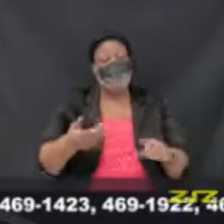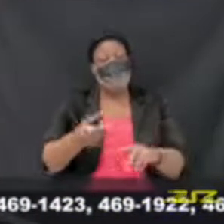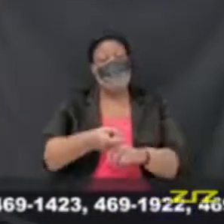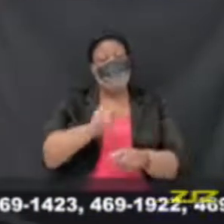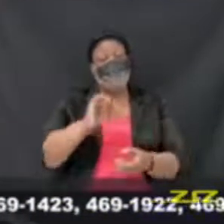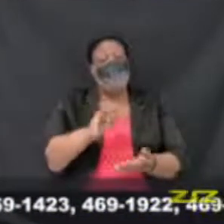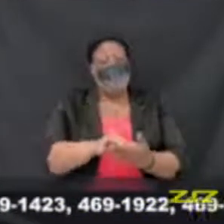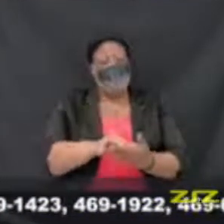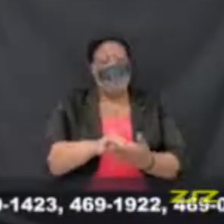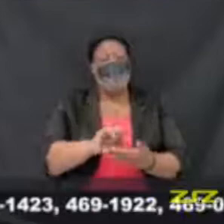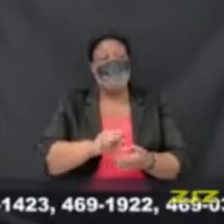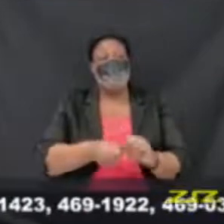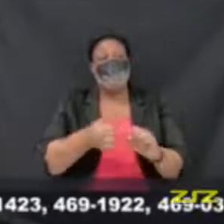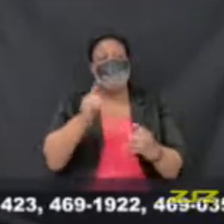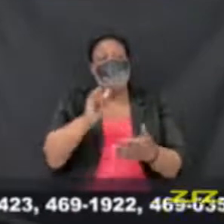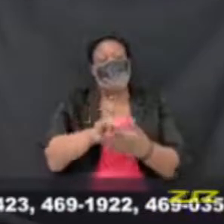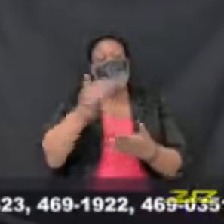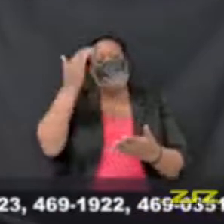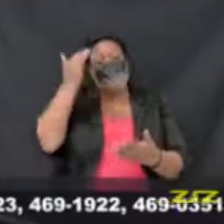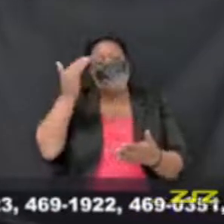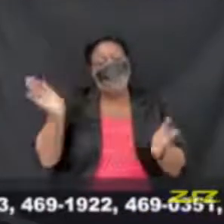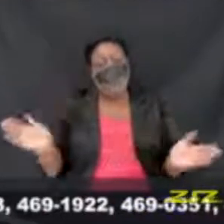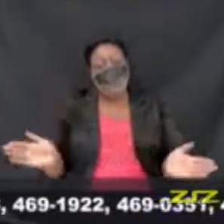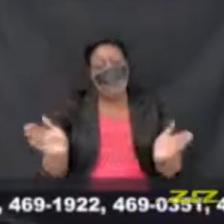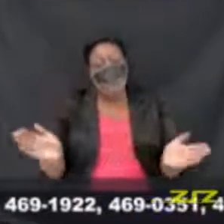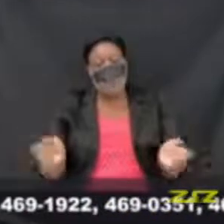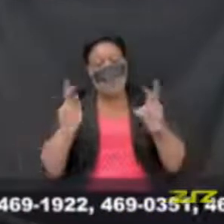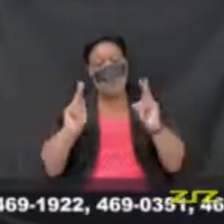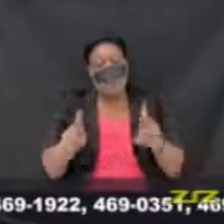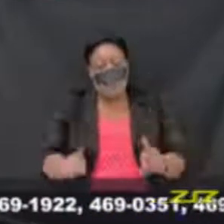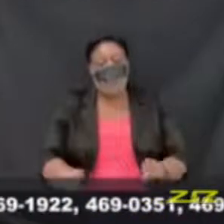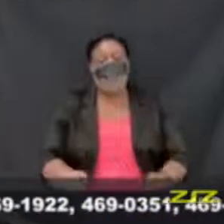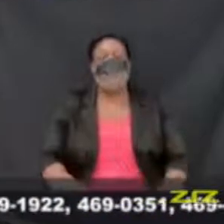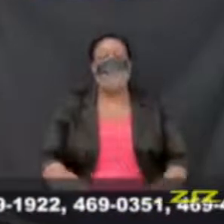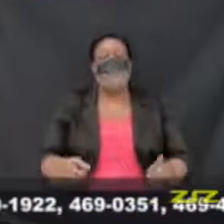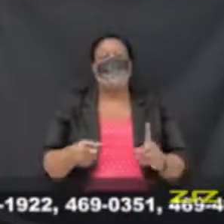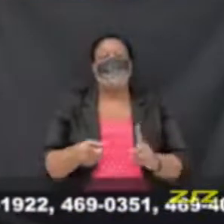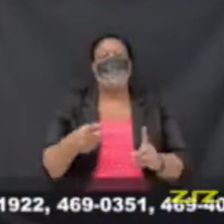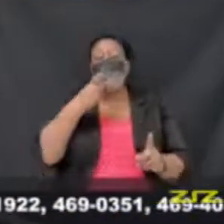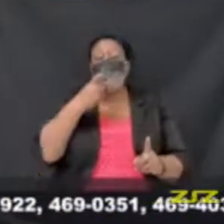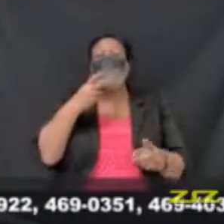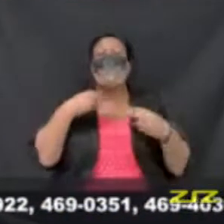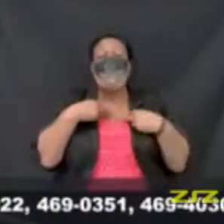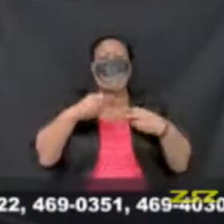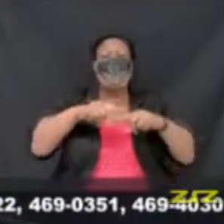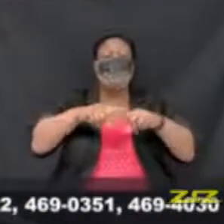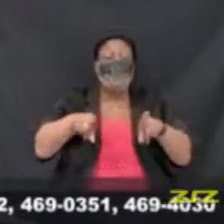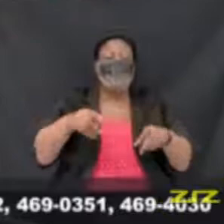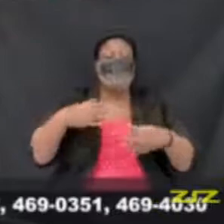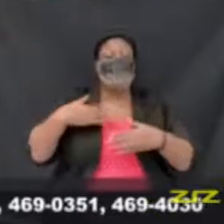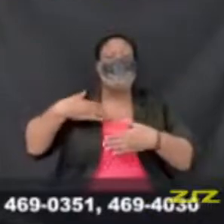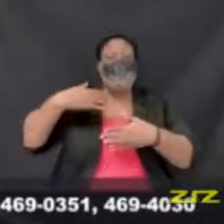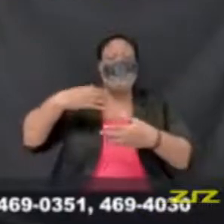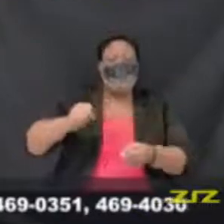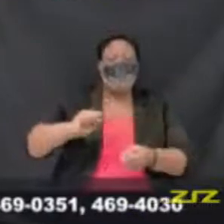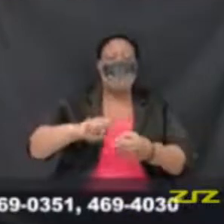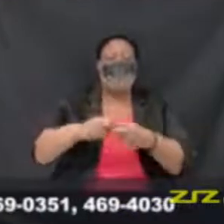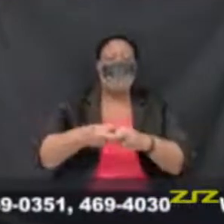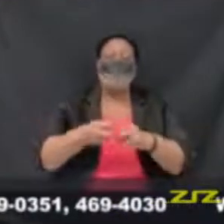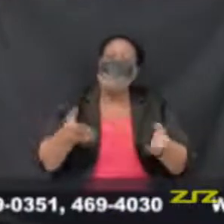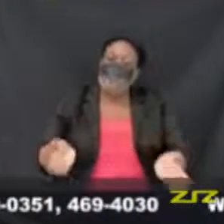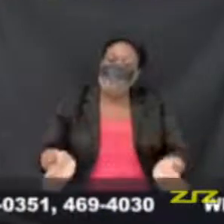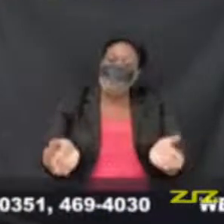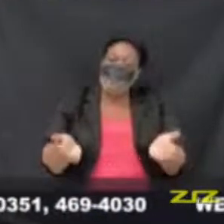vaccinated. Now, as it relates to the vaccine, there are hardly any significant side effects associated with the